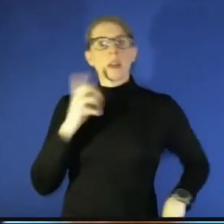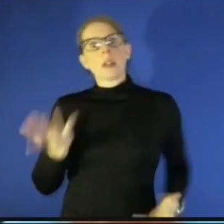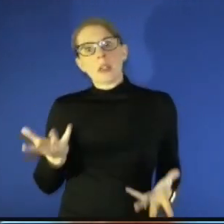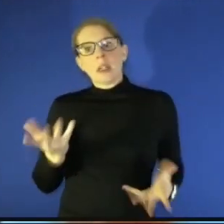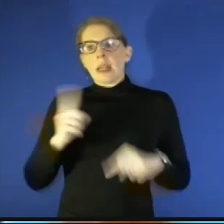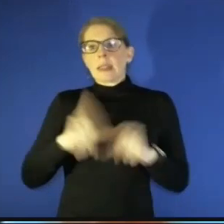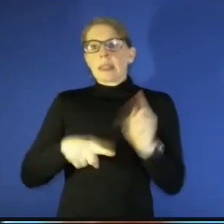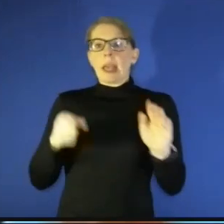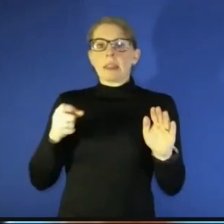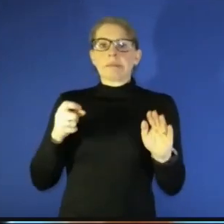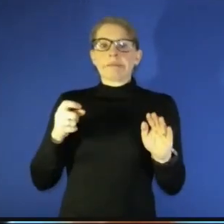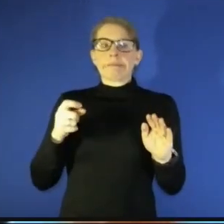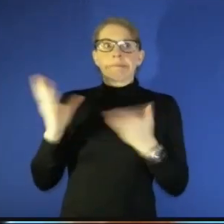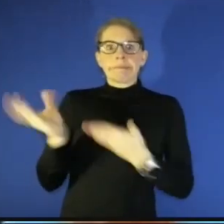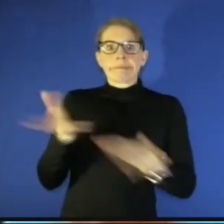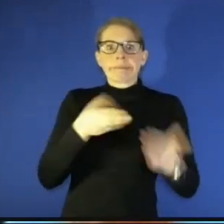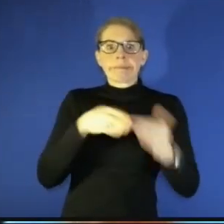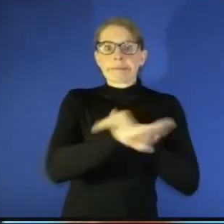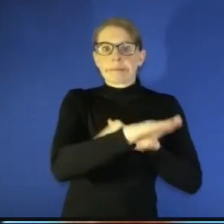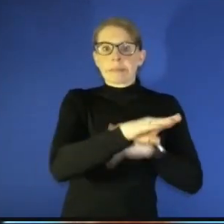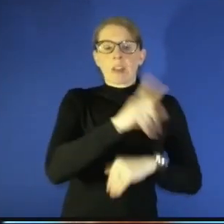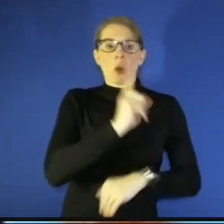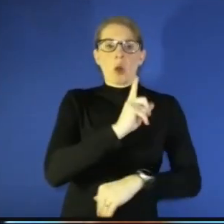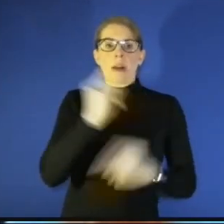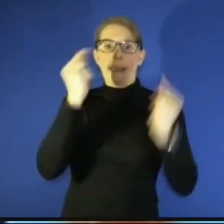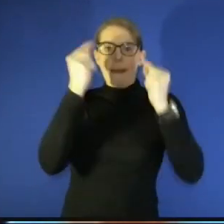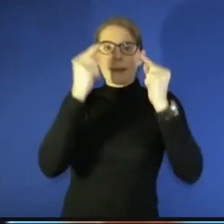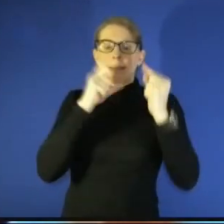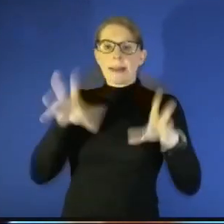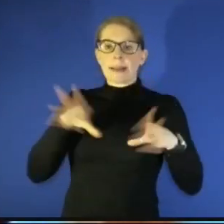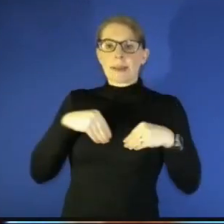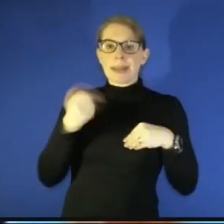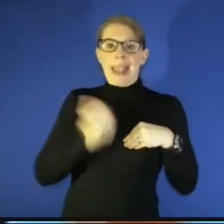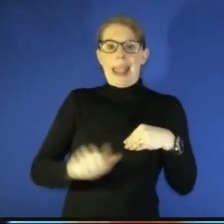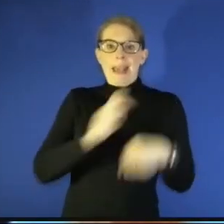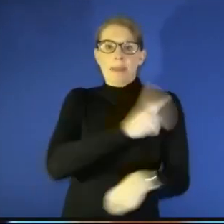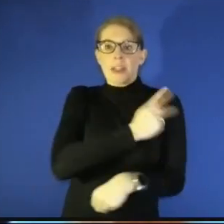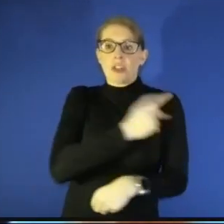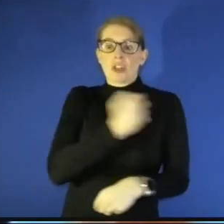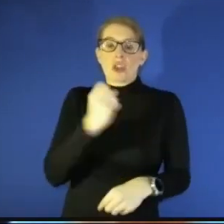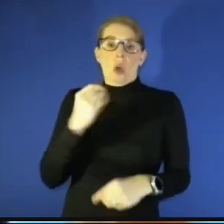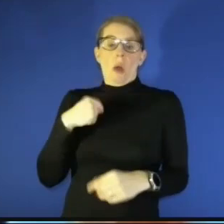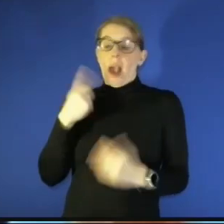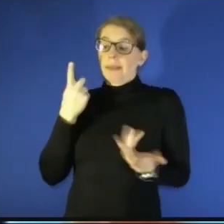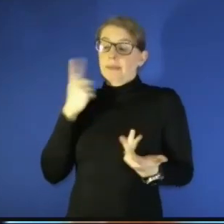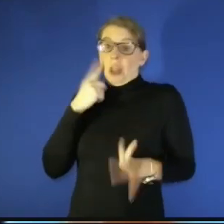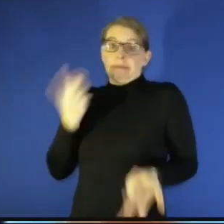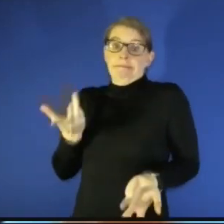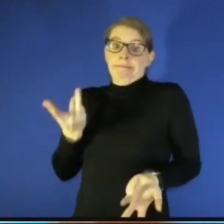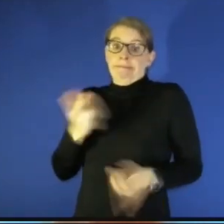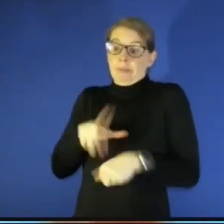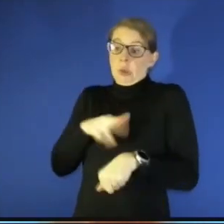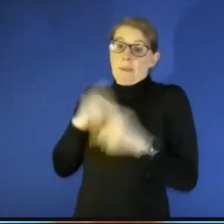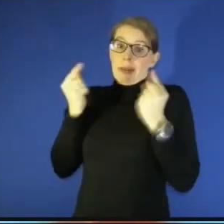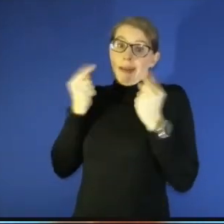for a headache. They're not taking hardly any patients. So I just treated it as a normal